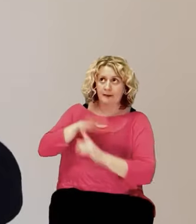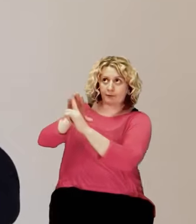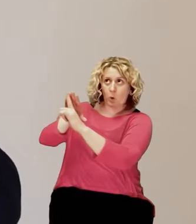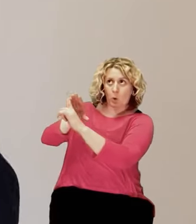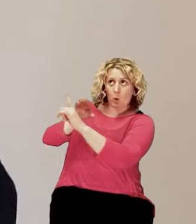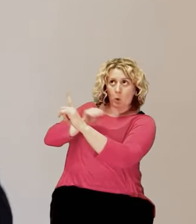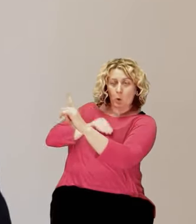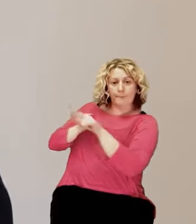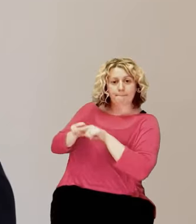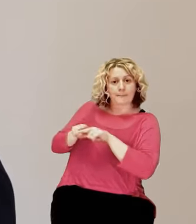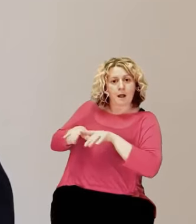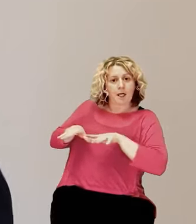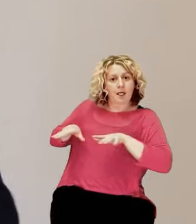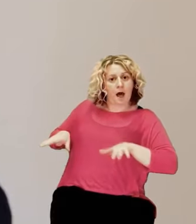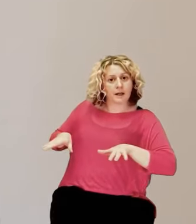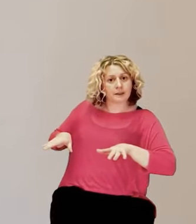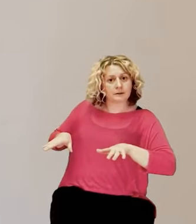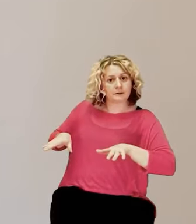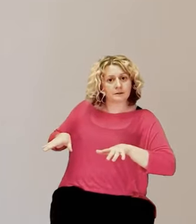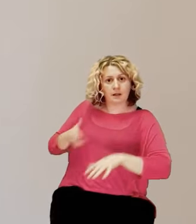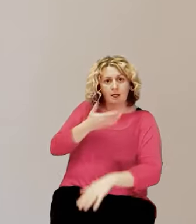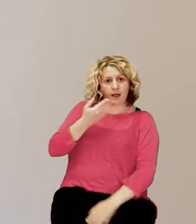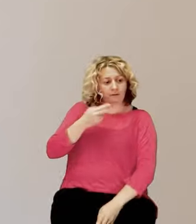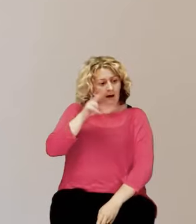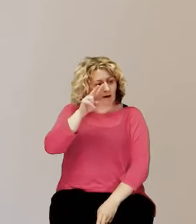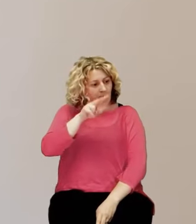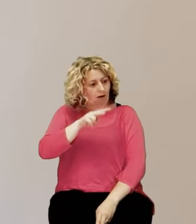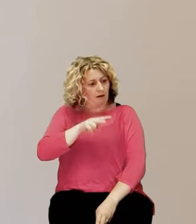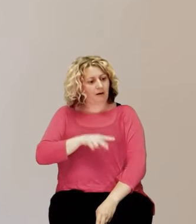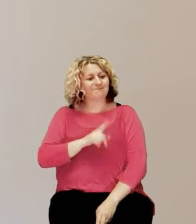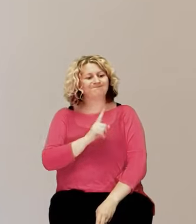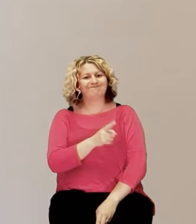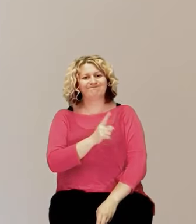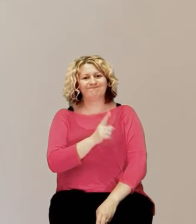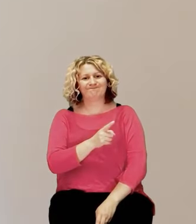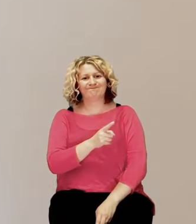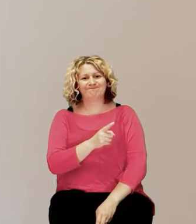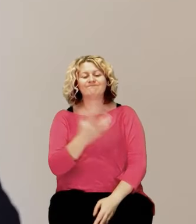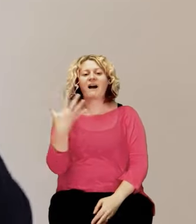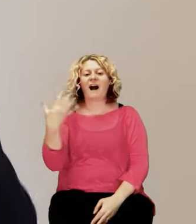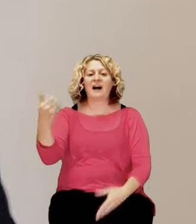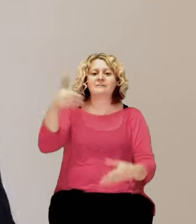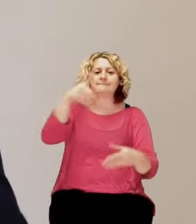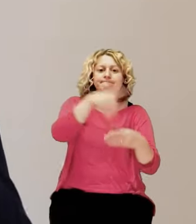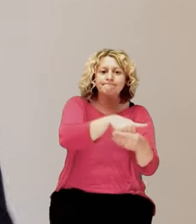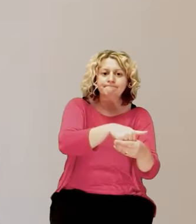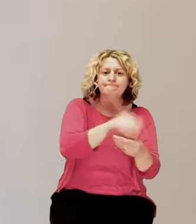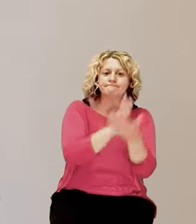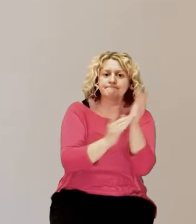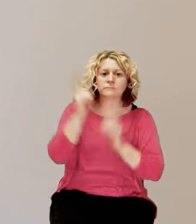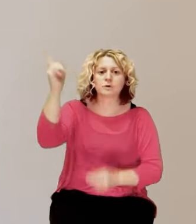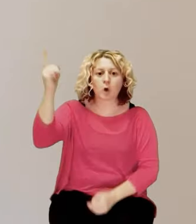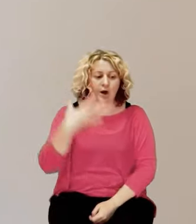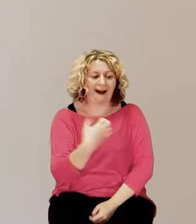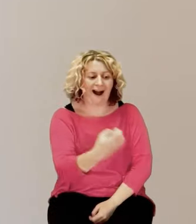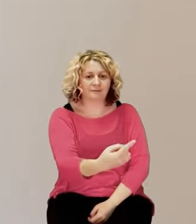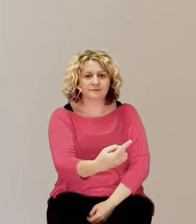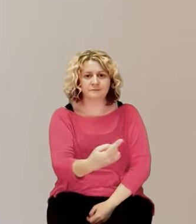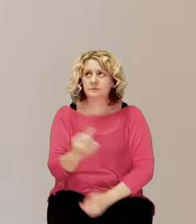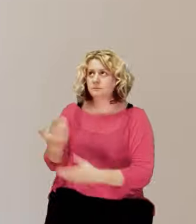maligning, godliness that is lovely to observe. The big deal tonight has been, what's the power for